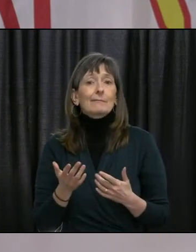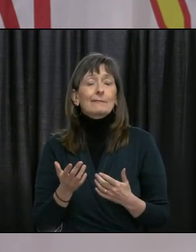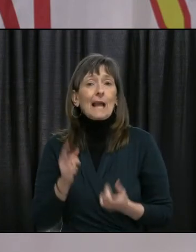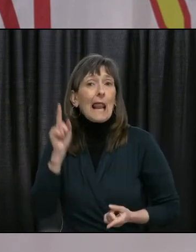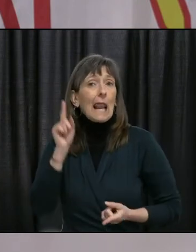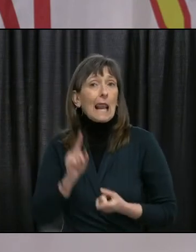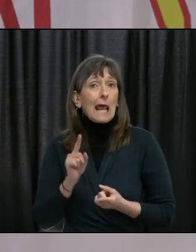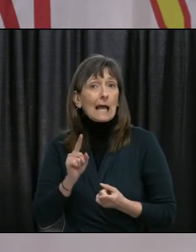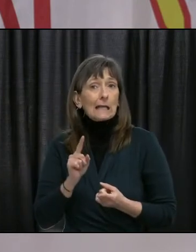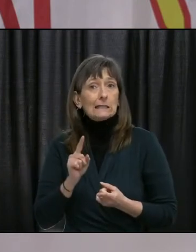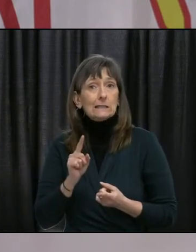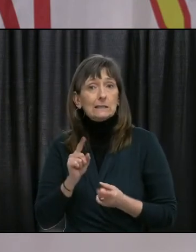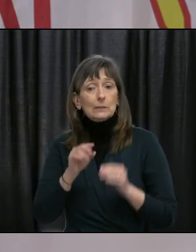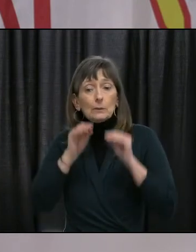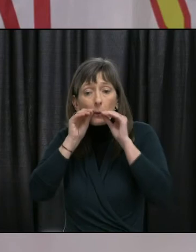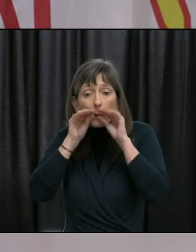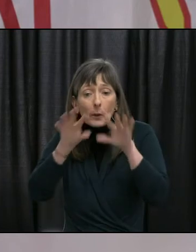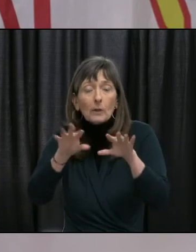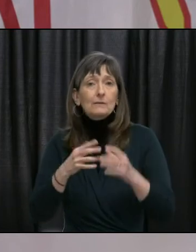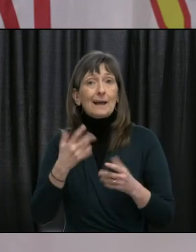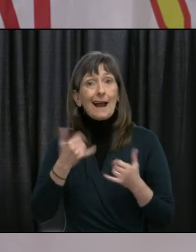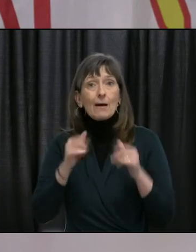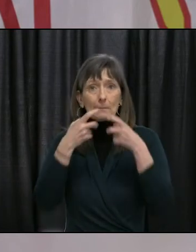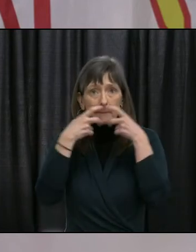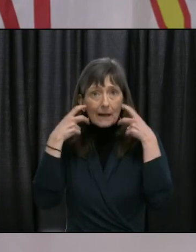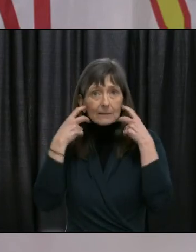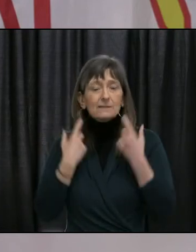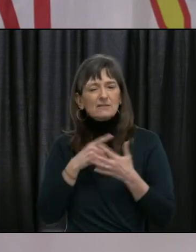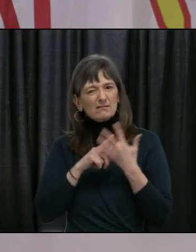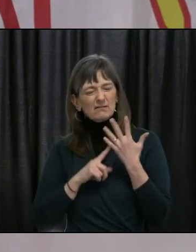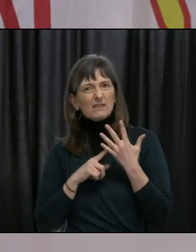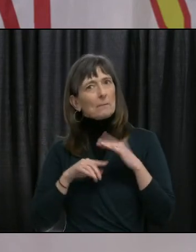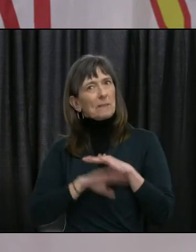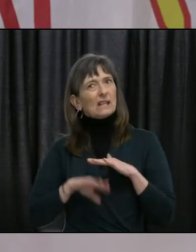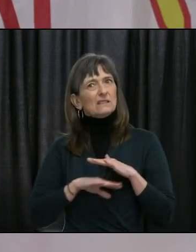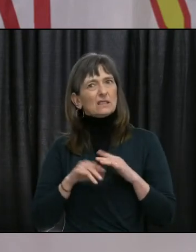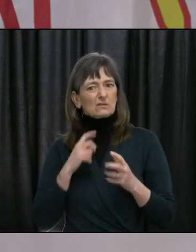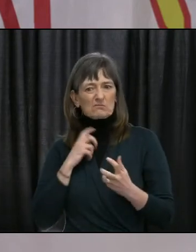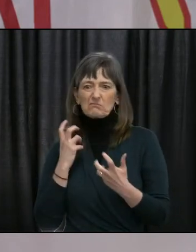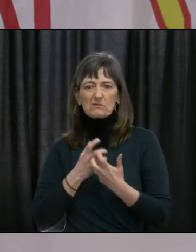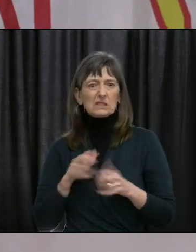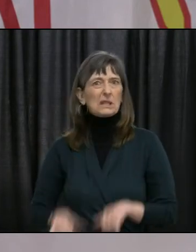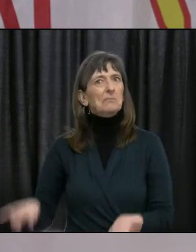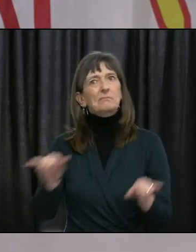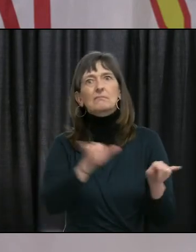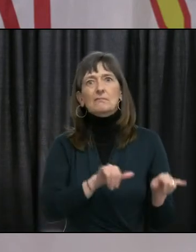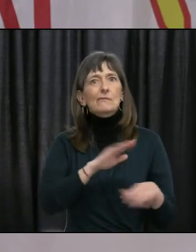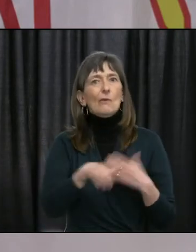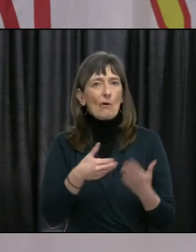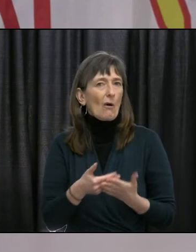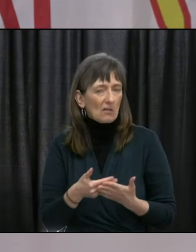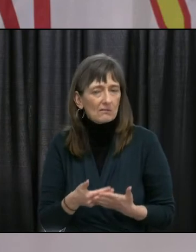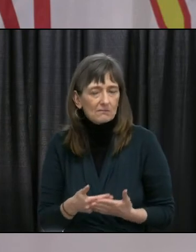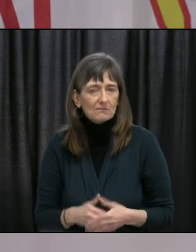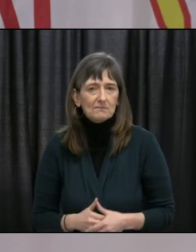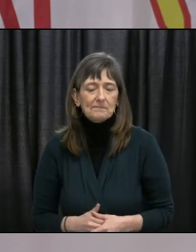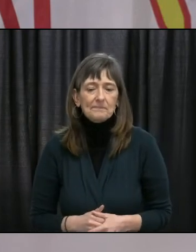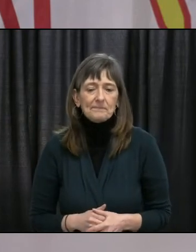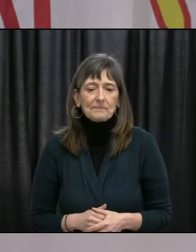risk of spread by wearing masks and those sorts of things. So we have our basic principles that we have to go back on, fall back